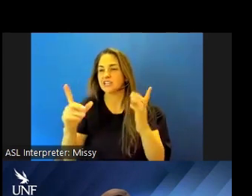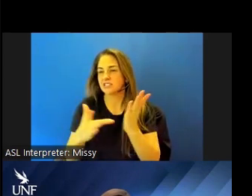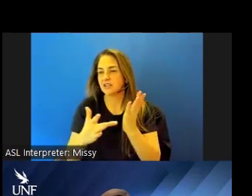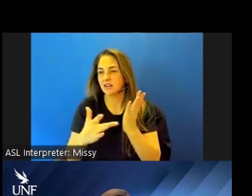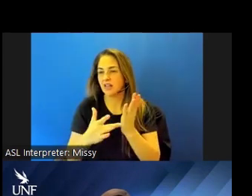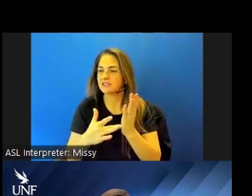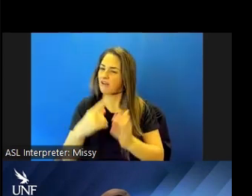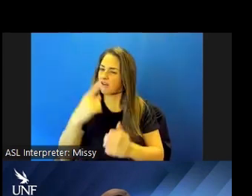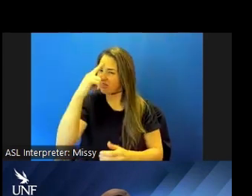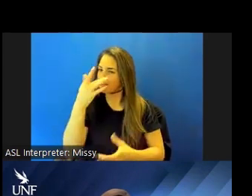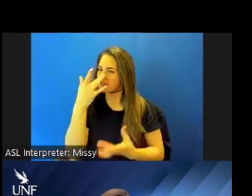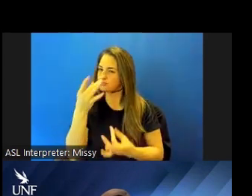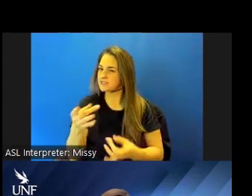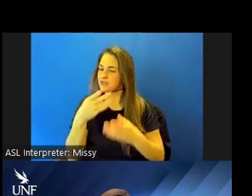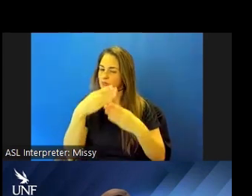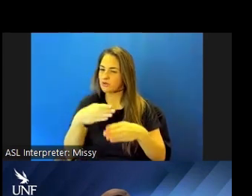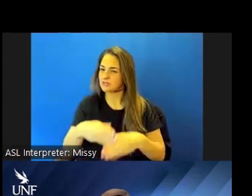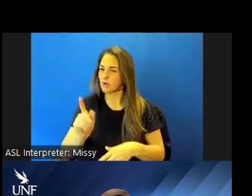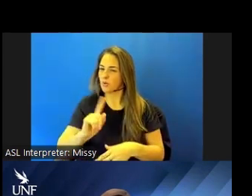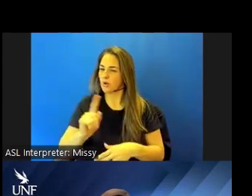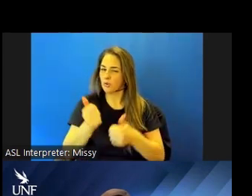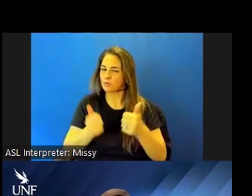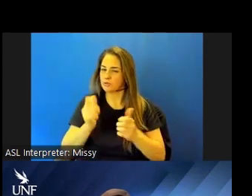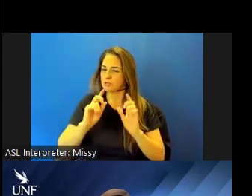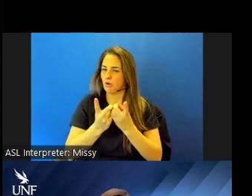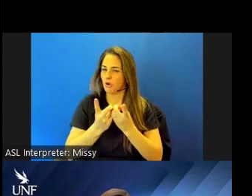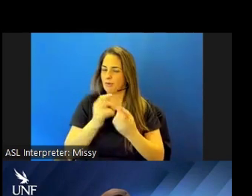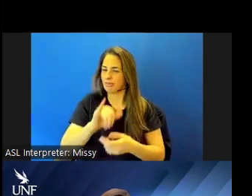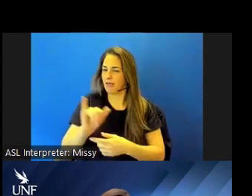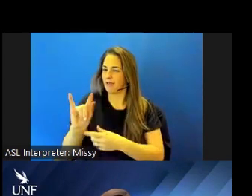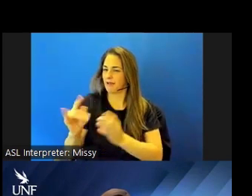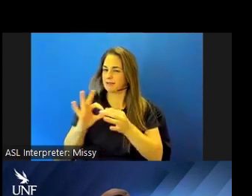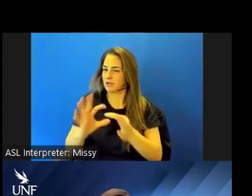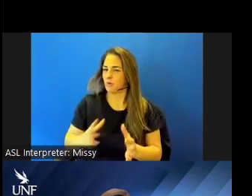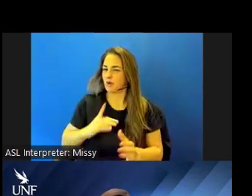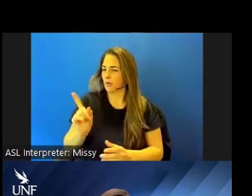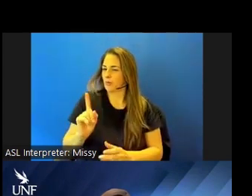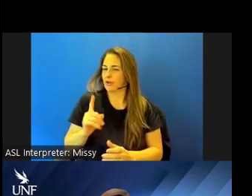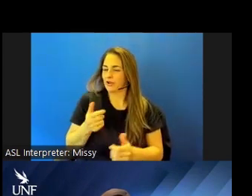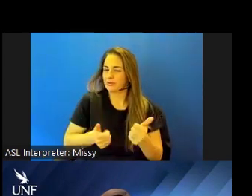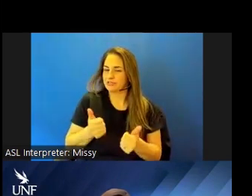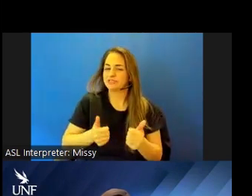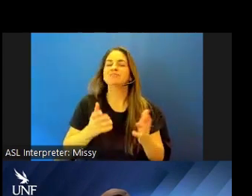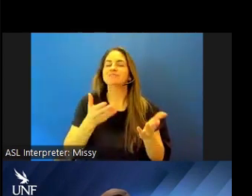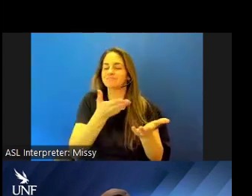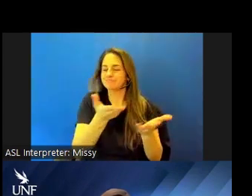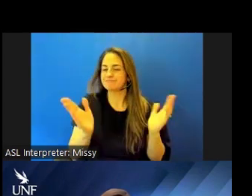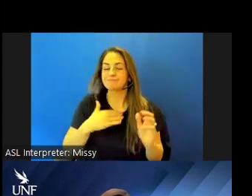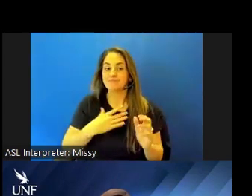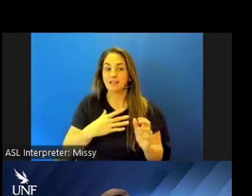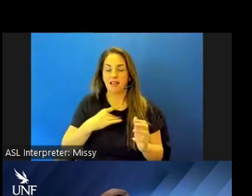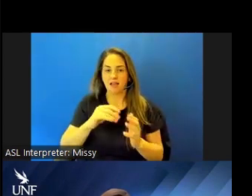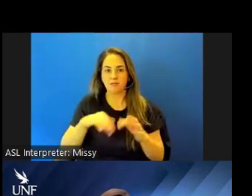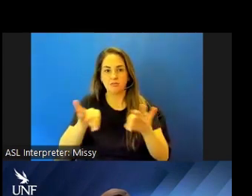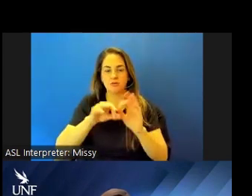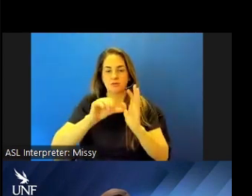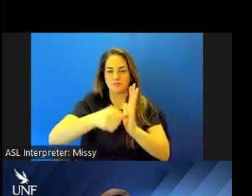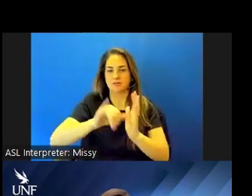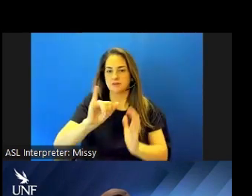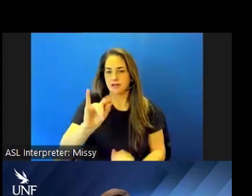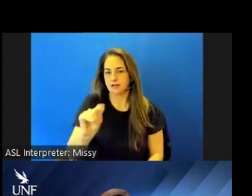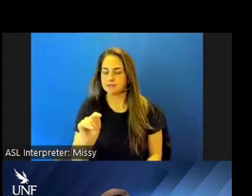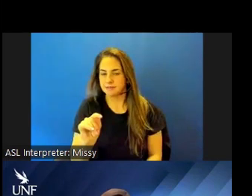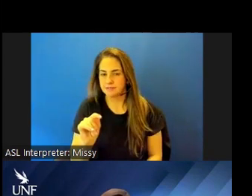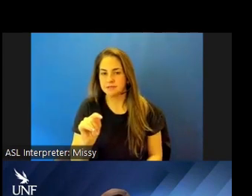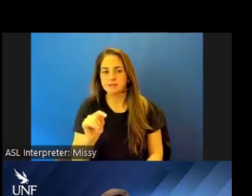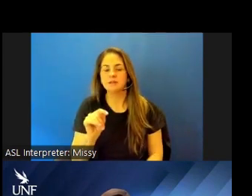So I thought that breakdown was interesting, and I like to see the emphasis on IT because I